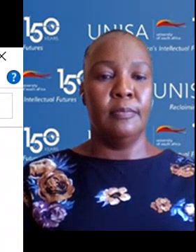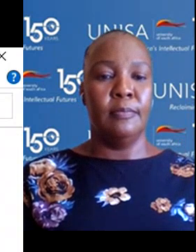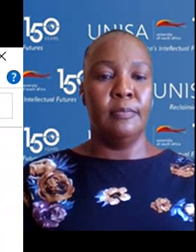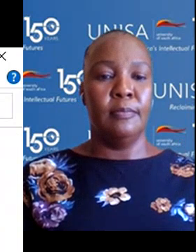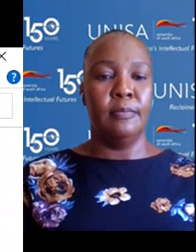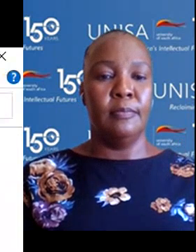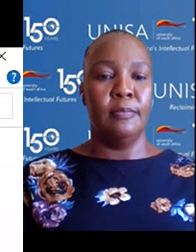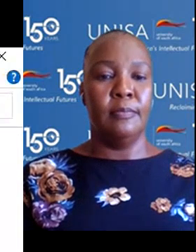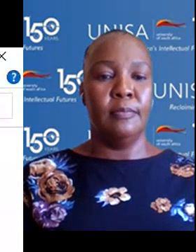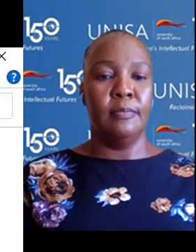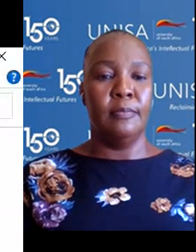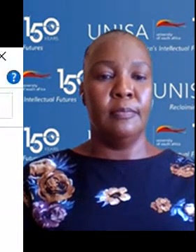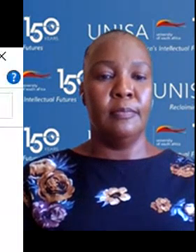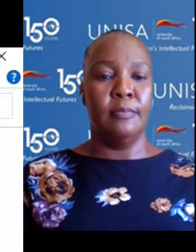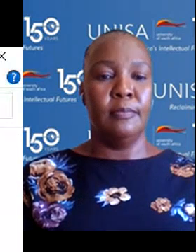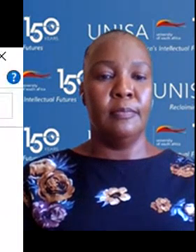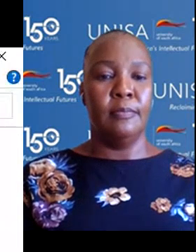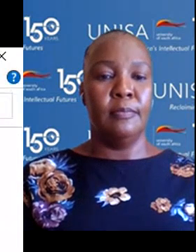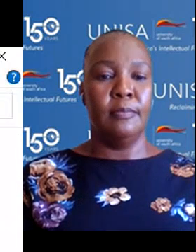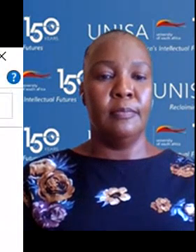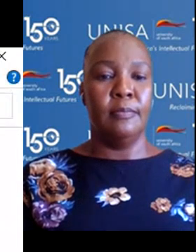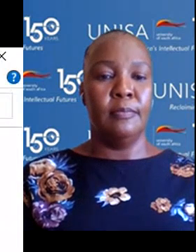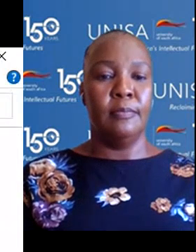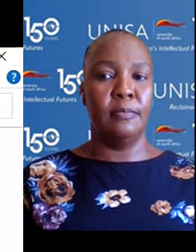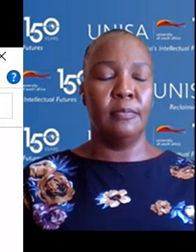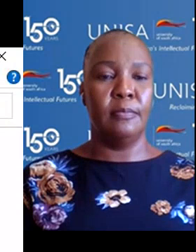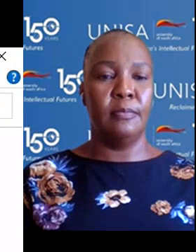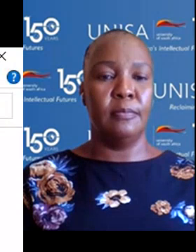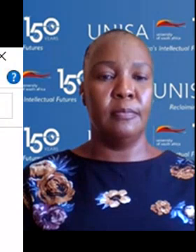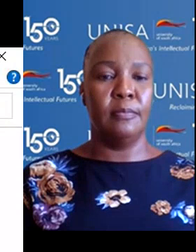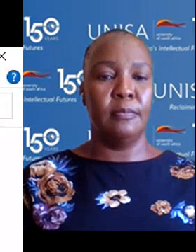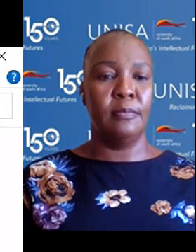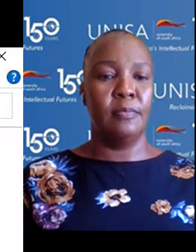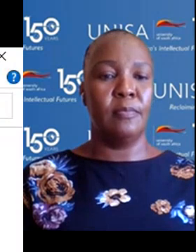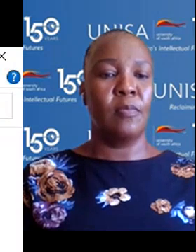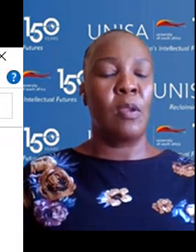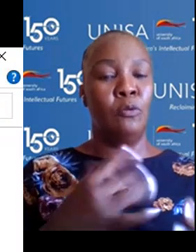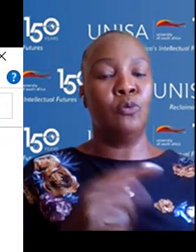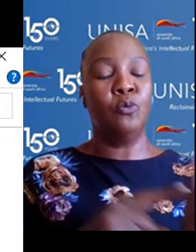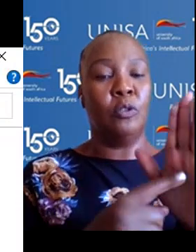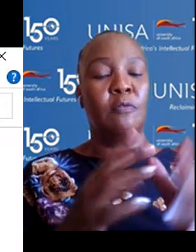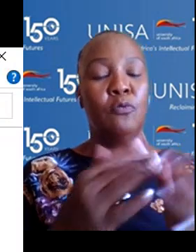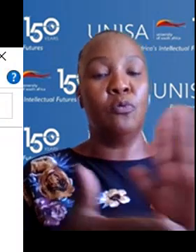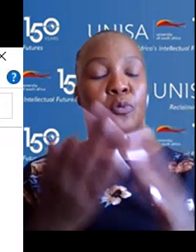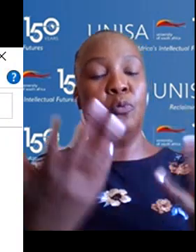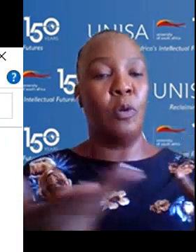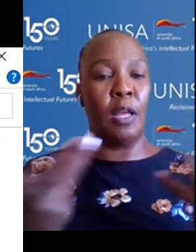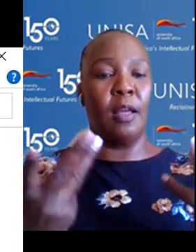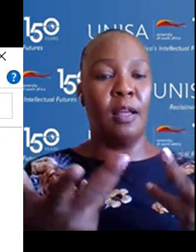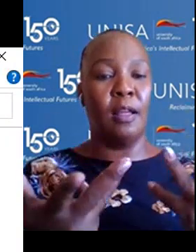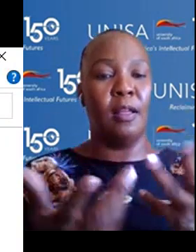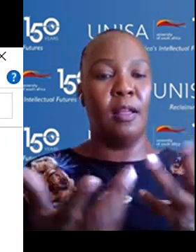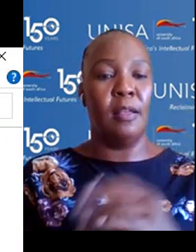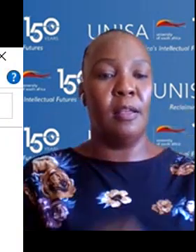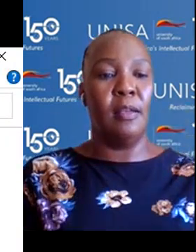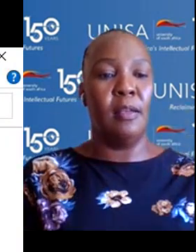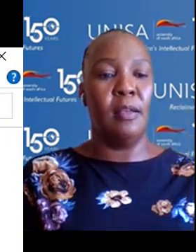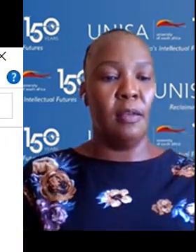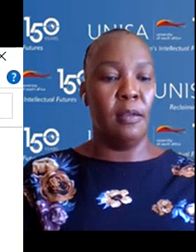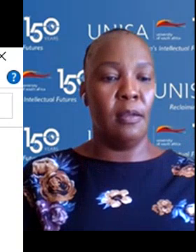Very similar. With your File Explorer, it says you're on this computer. This is the drive that you're on, if you've got more than one drive.